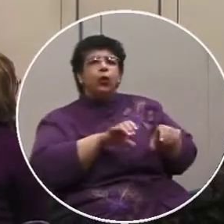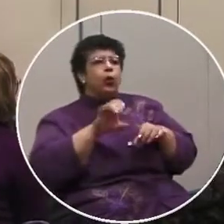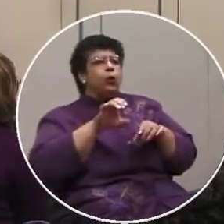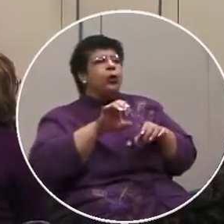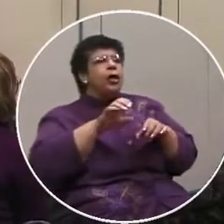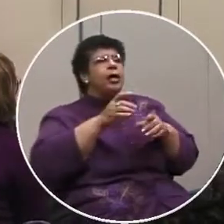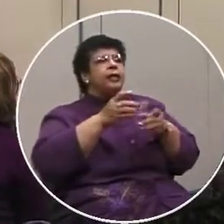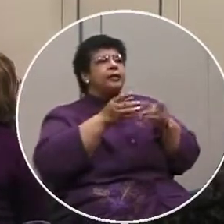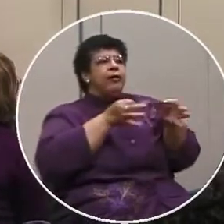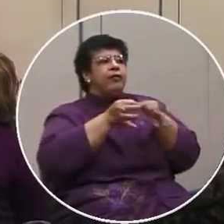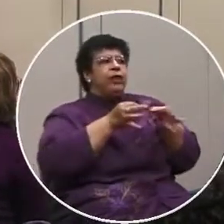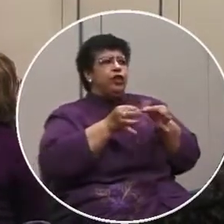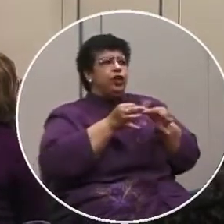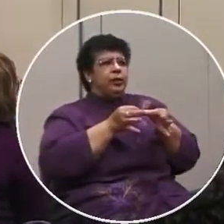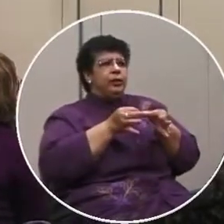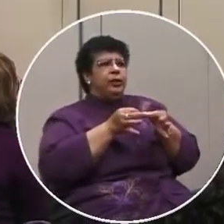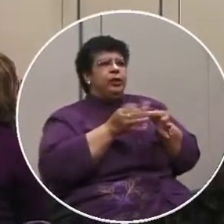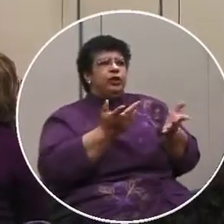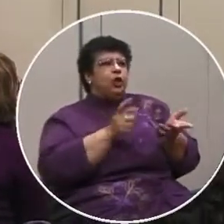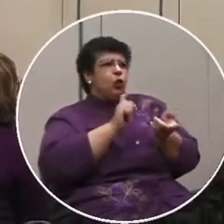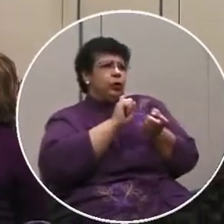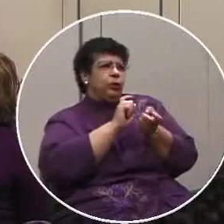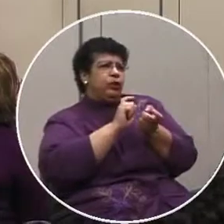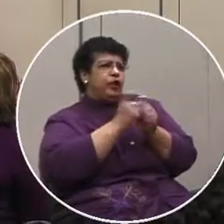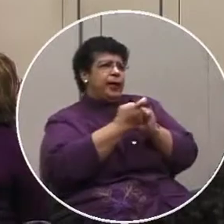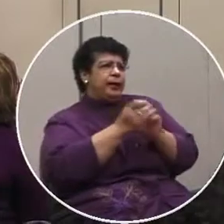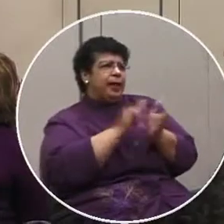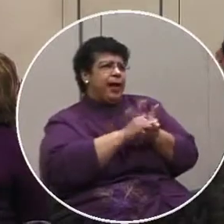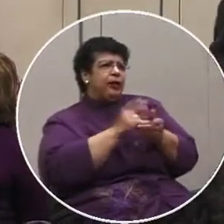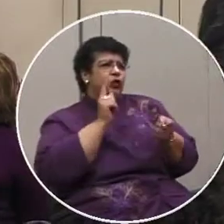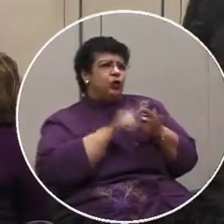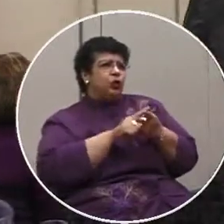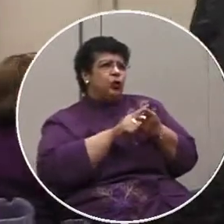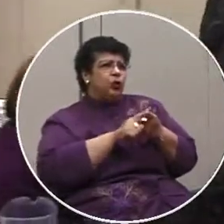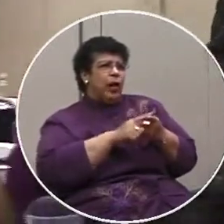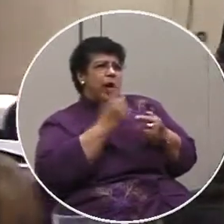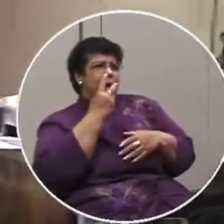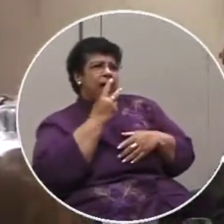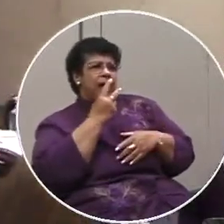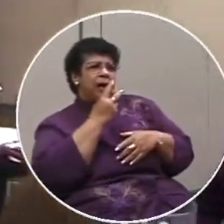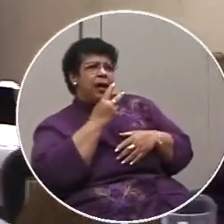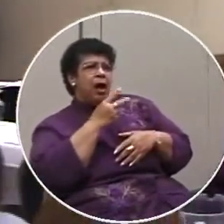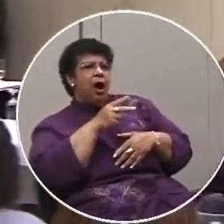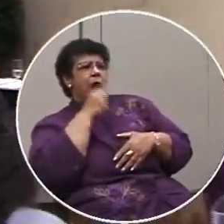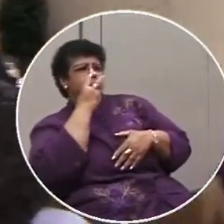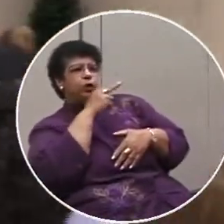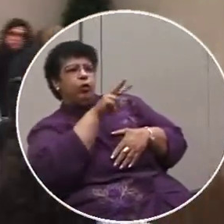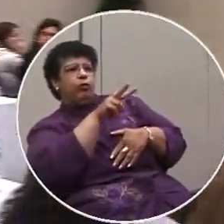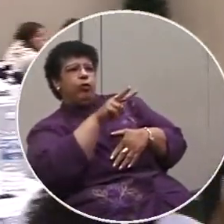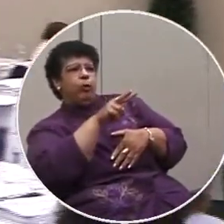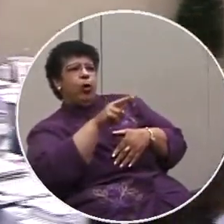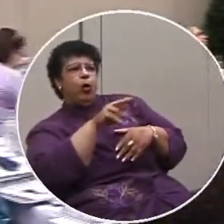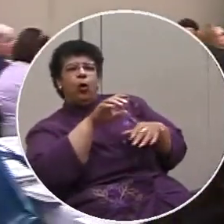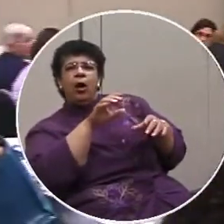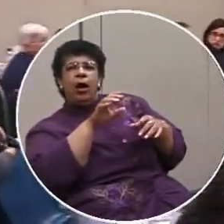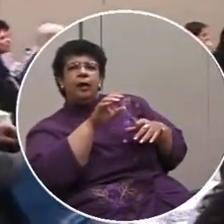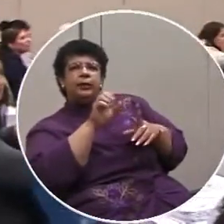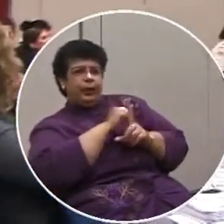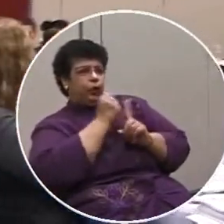Johnny's being aggressive in class. Turn that into a measurable, observable operational definition.